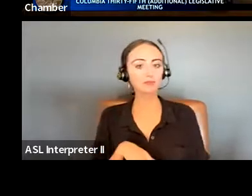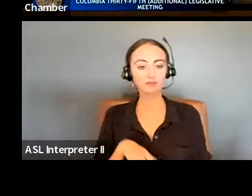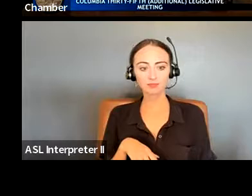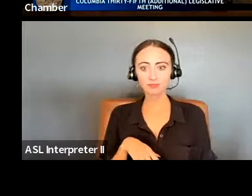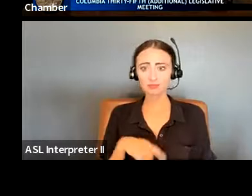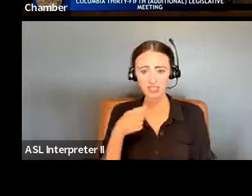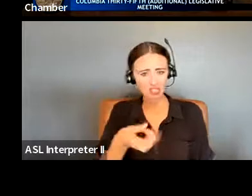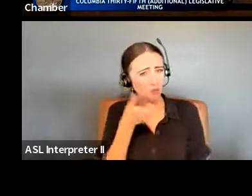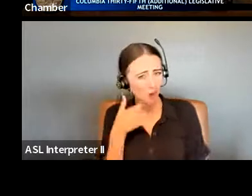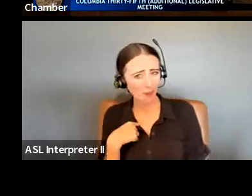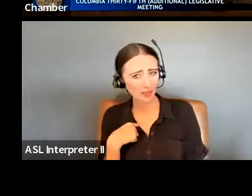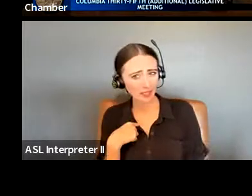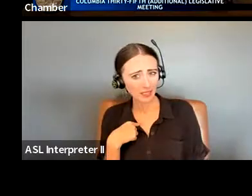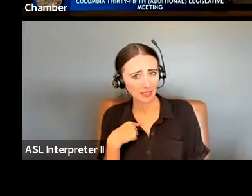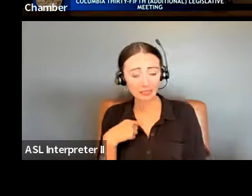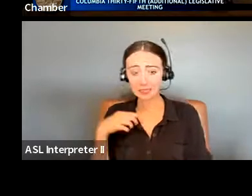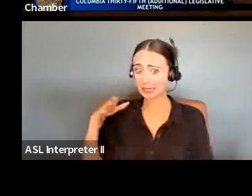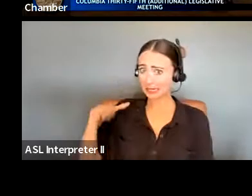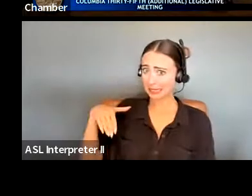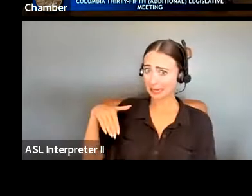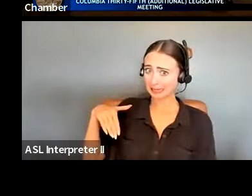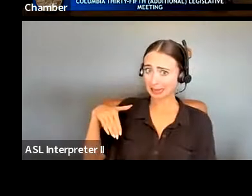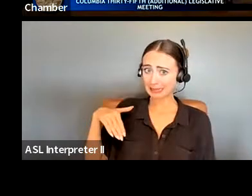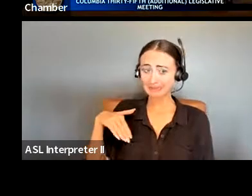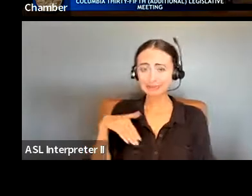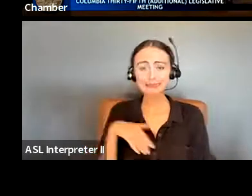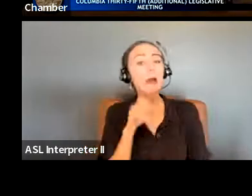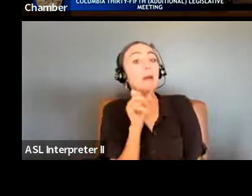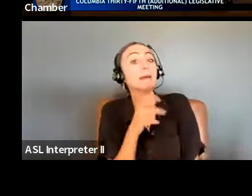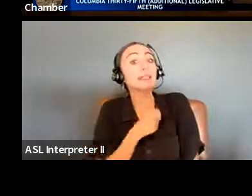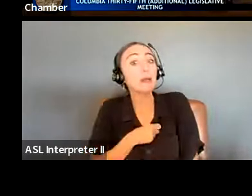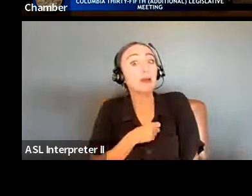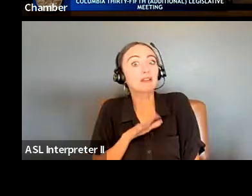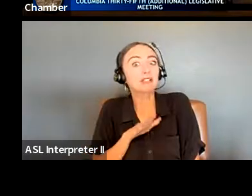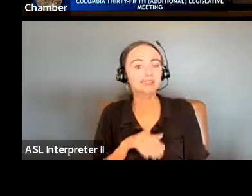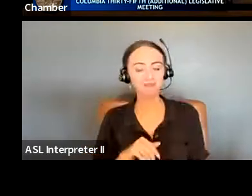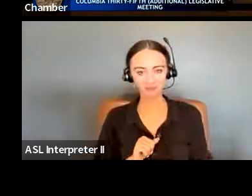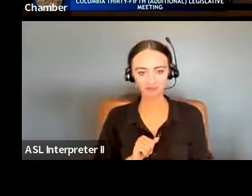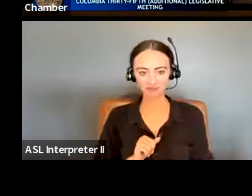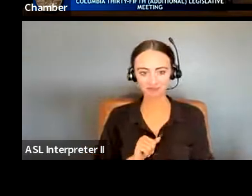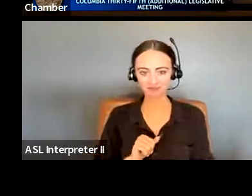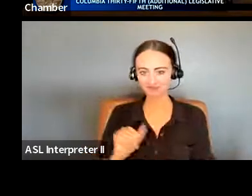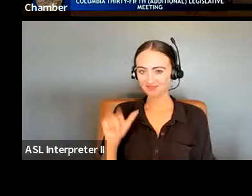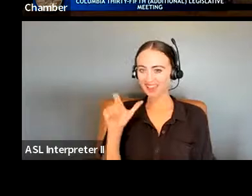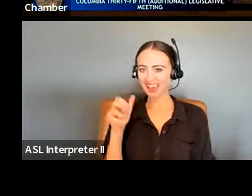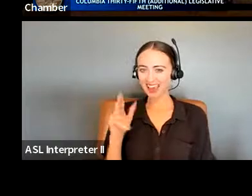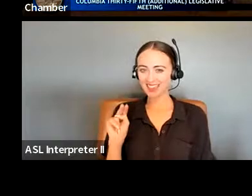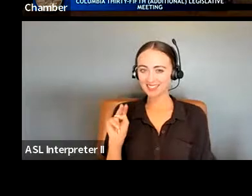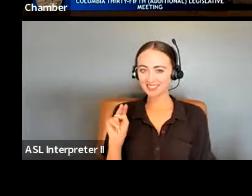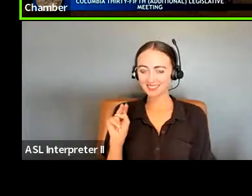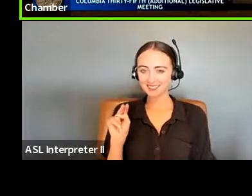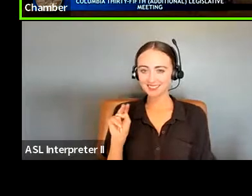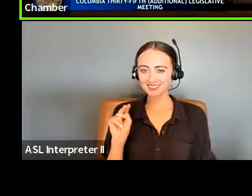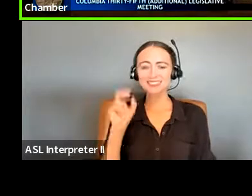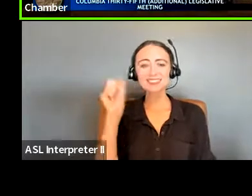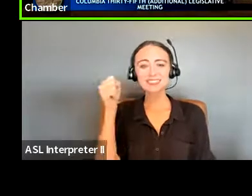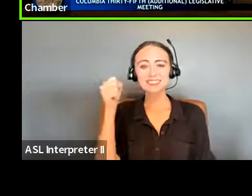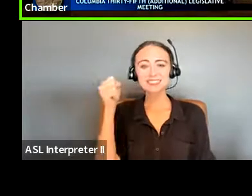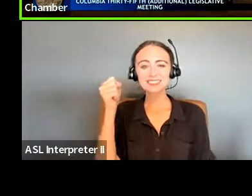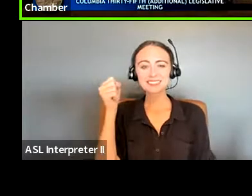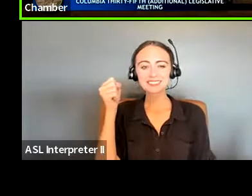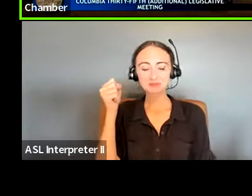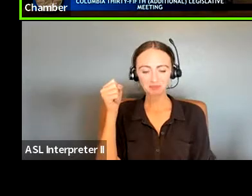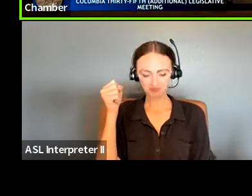Did you call me? Not yet. Not yet? Okay, sorry. Councilmember Allen. Yes.